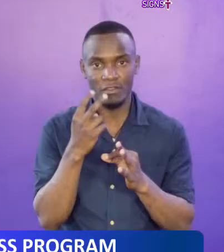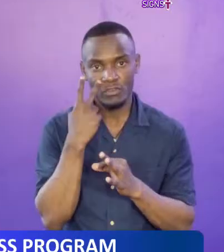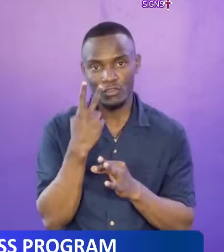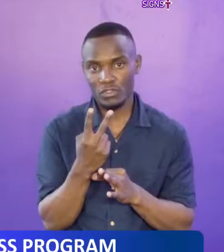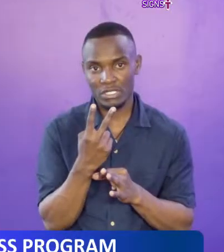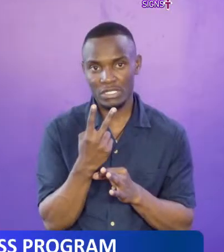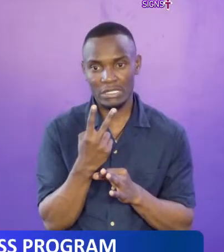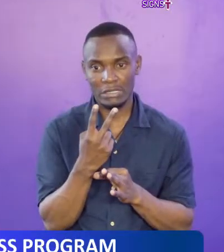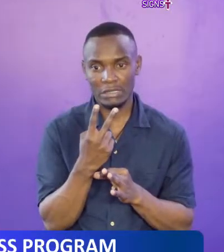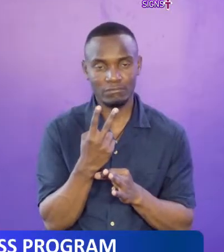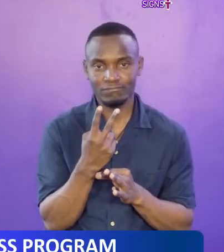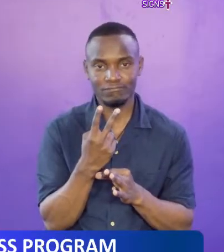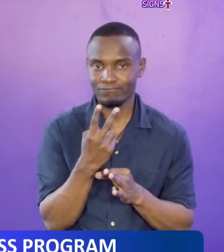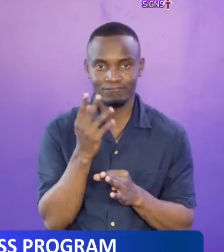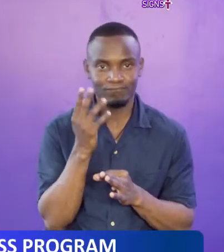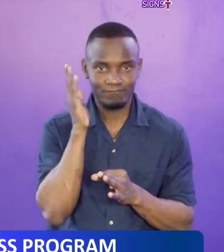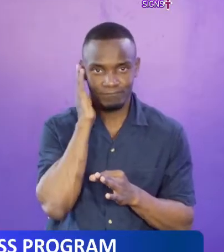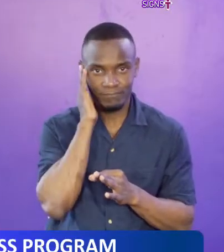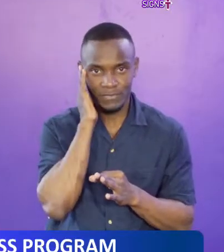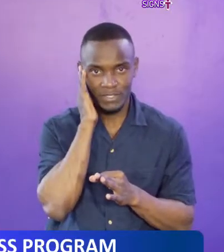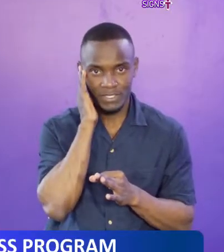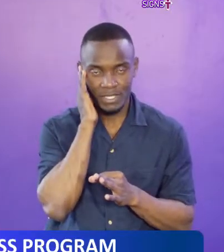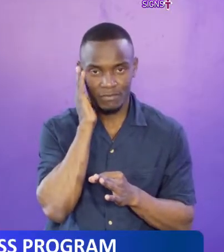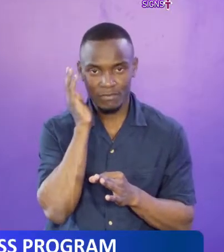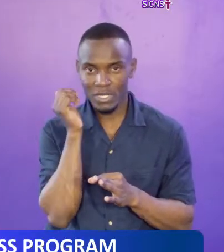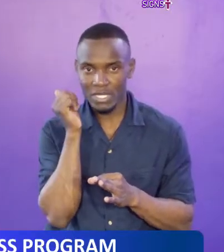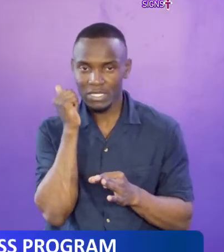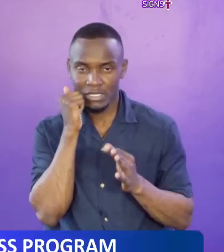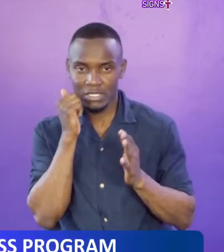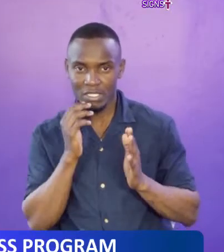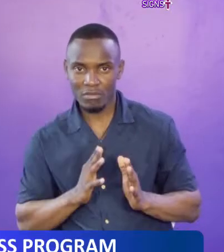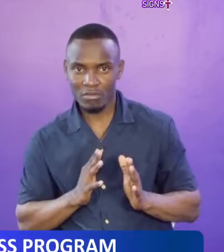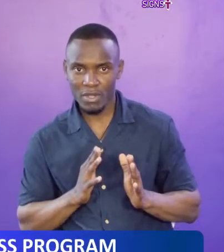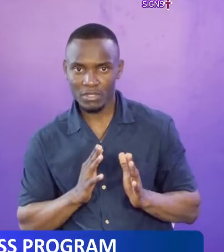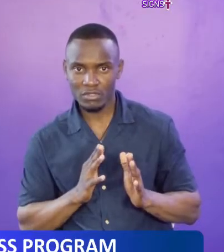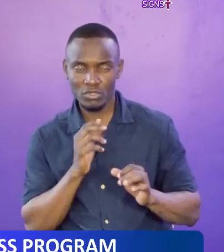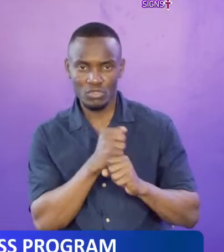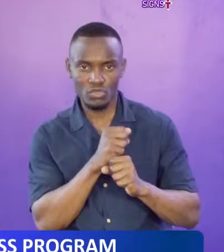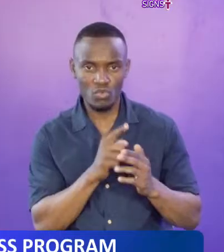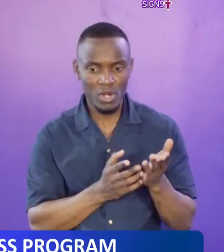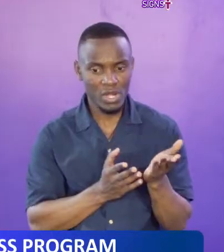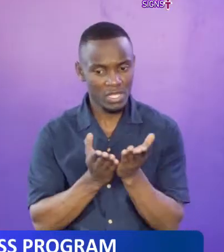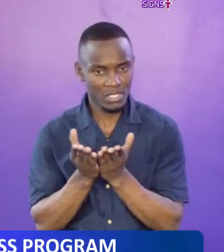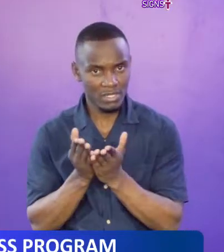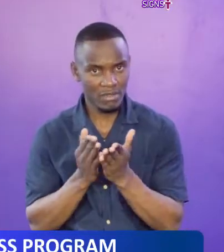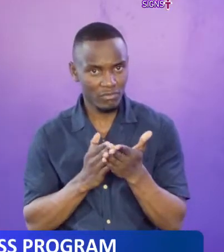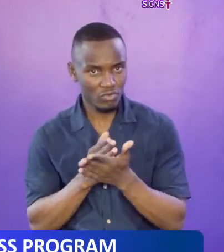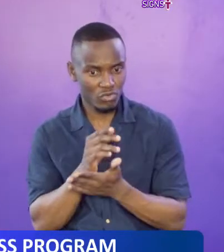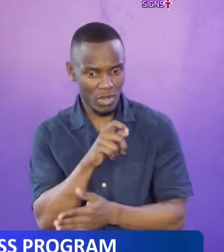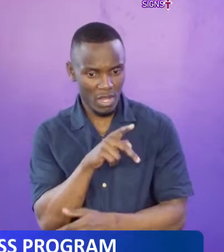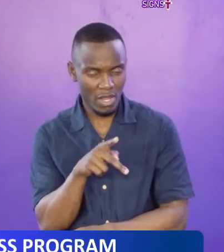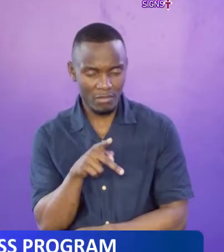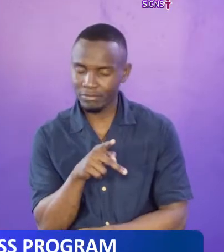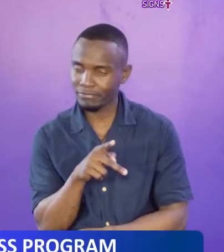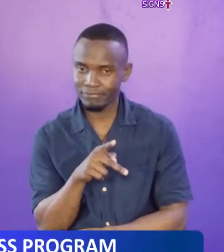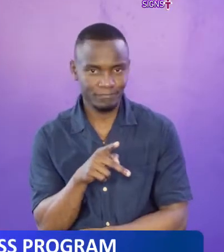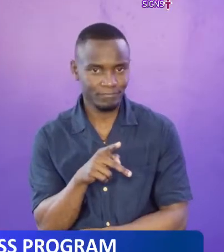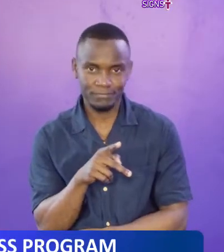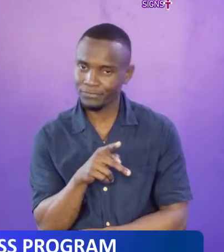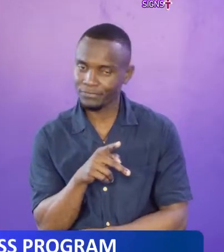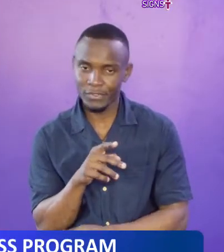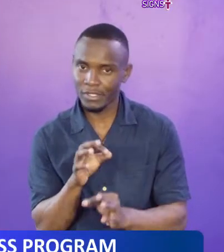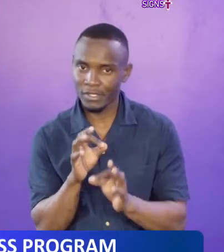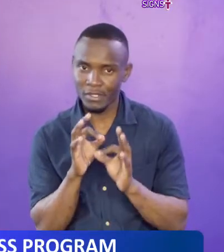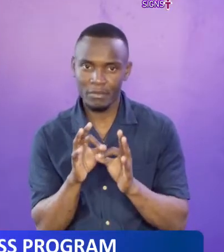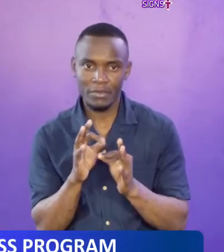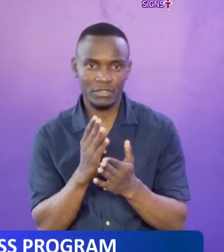a deaf patient being listened to, not through somebody else, but through the app. Very commendable. All